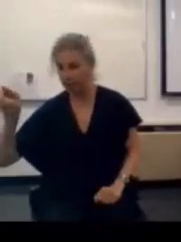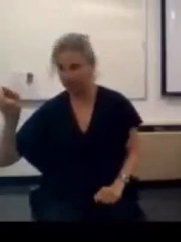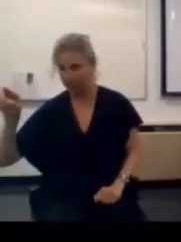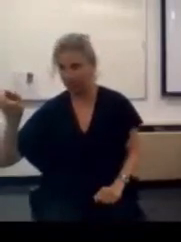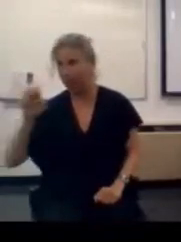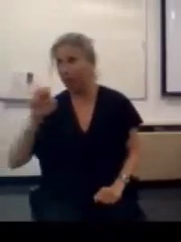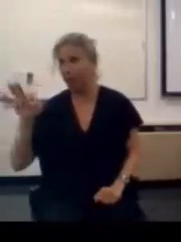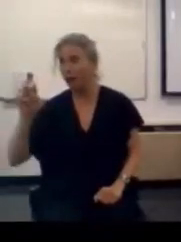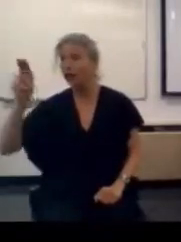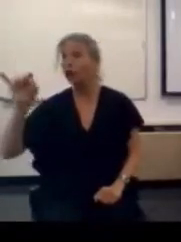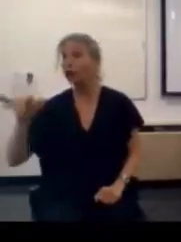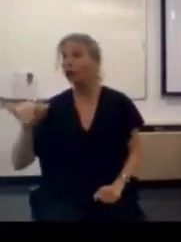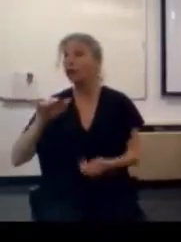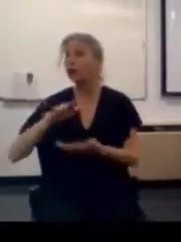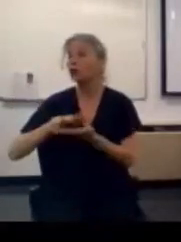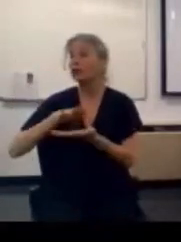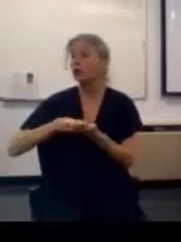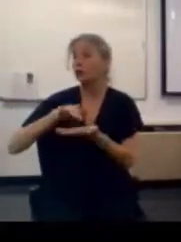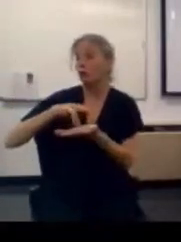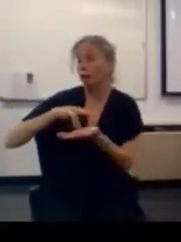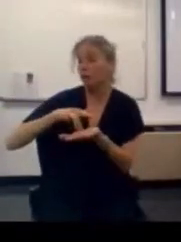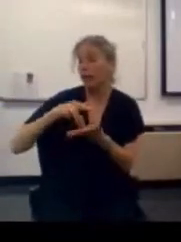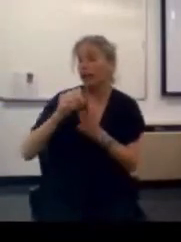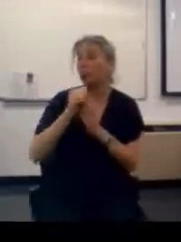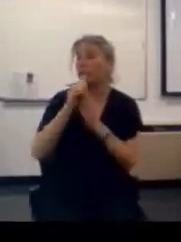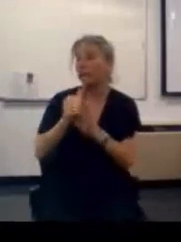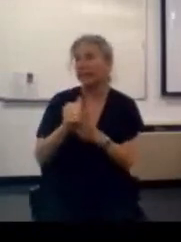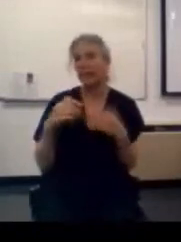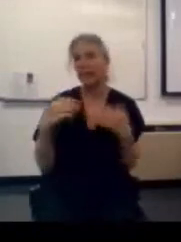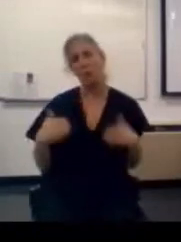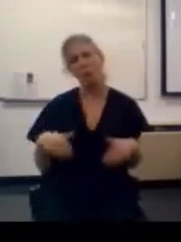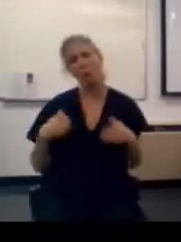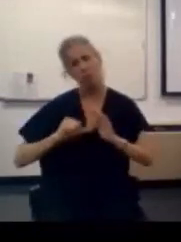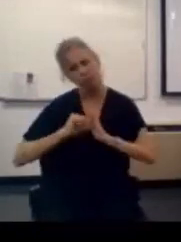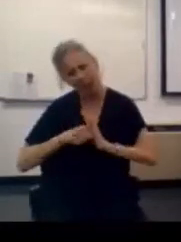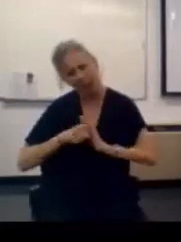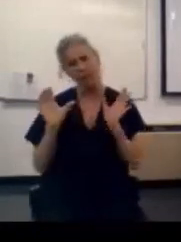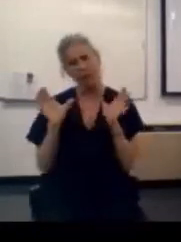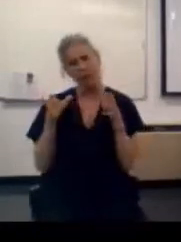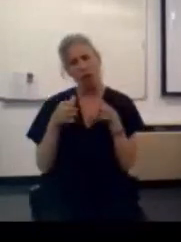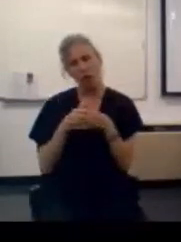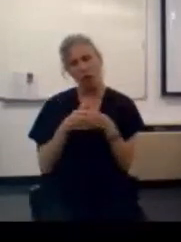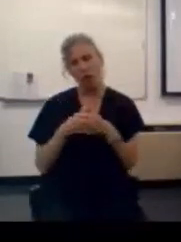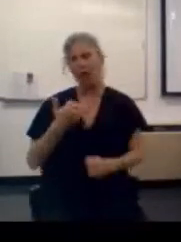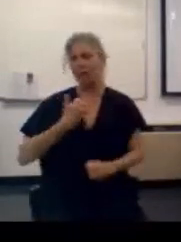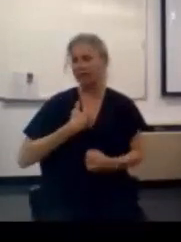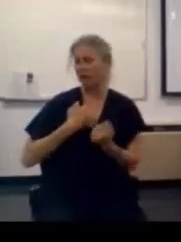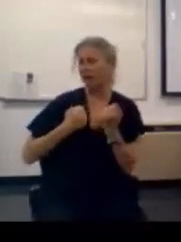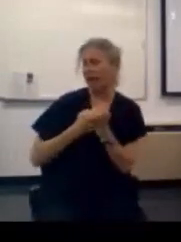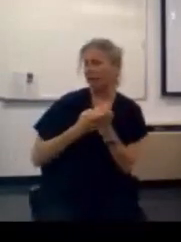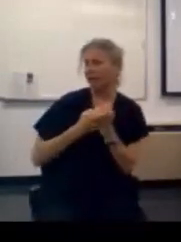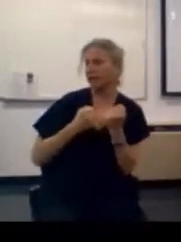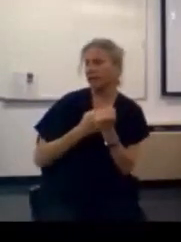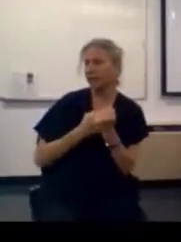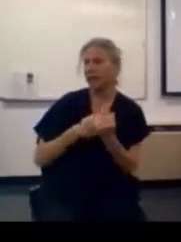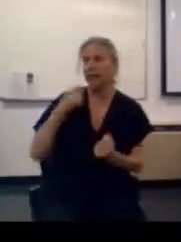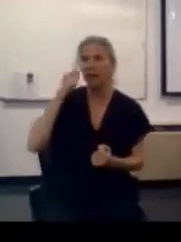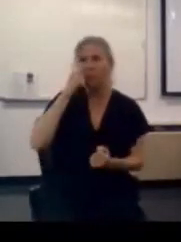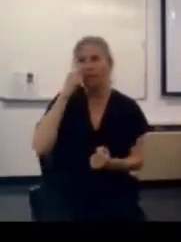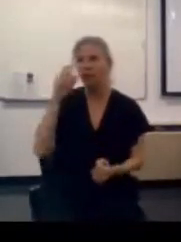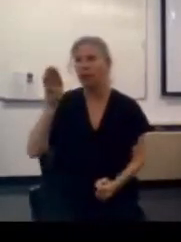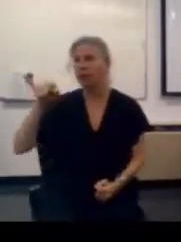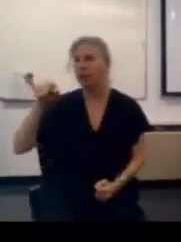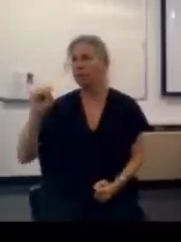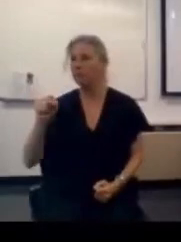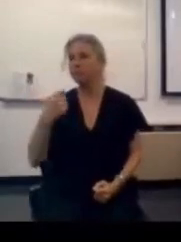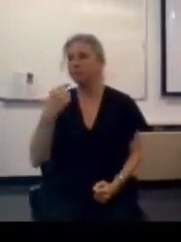Sala-Ramirez of CUNY School of Medicine, will be leading a powerful small group session on